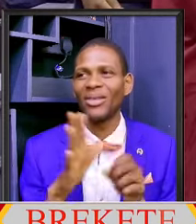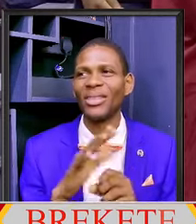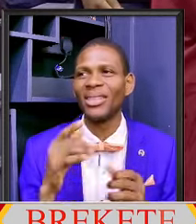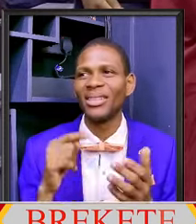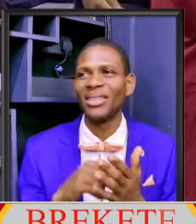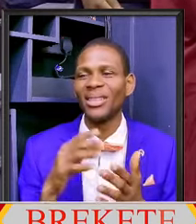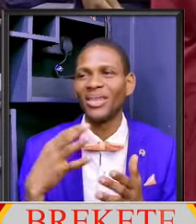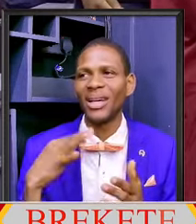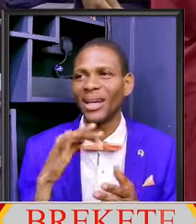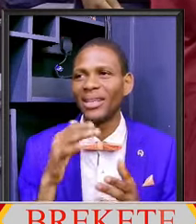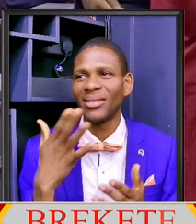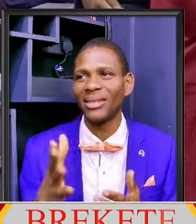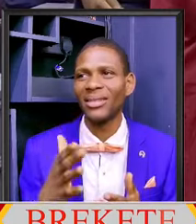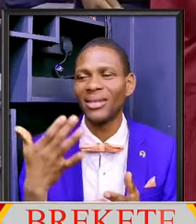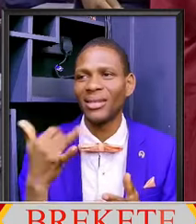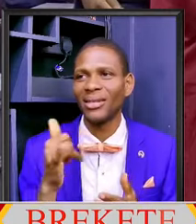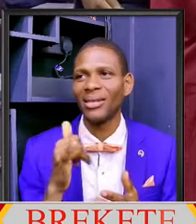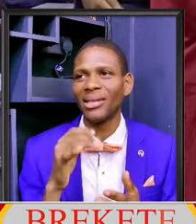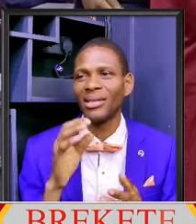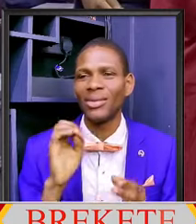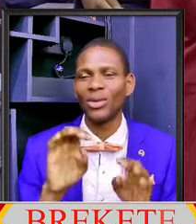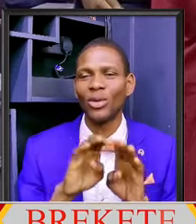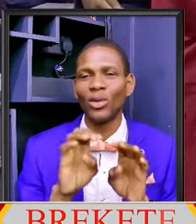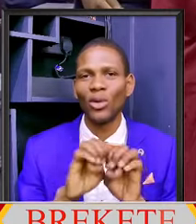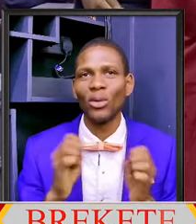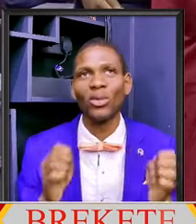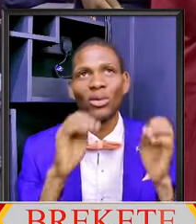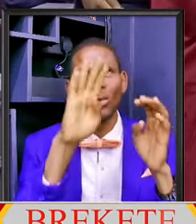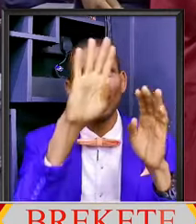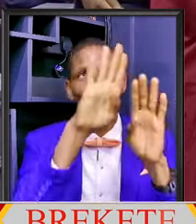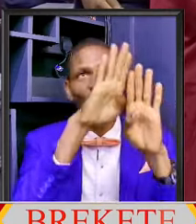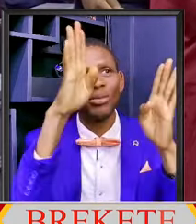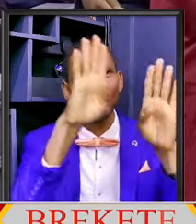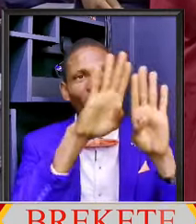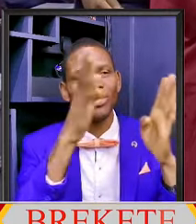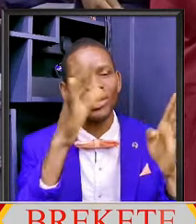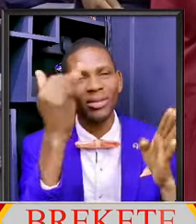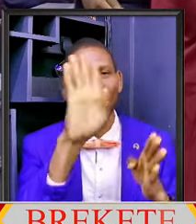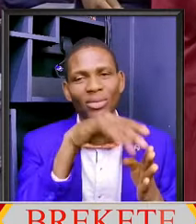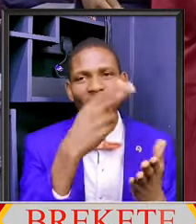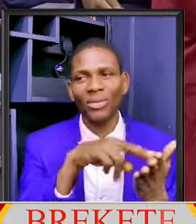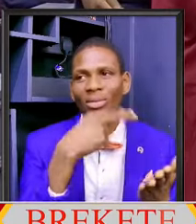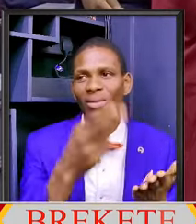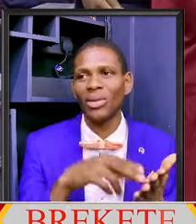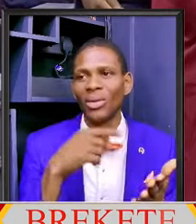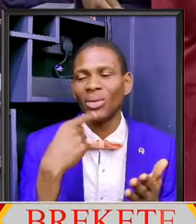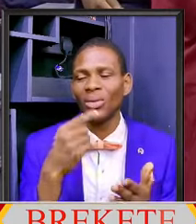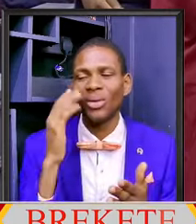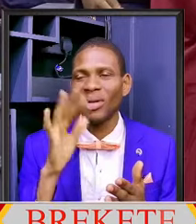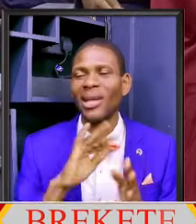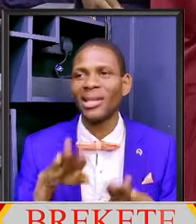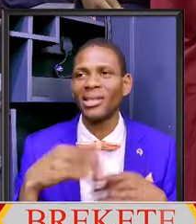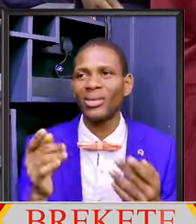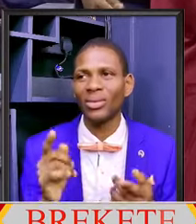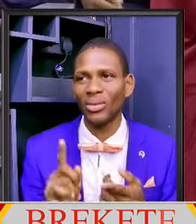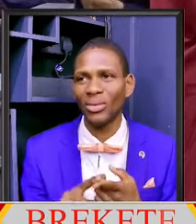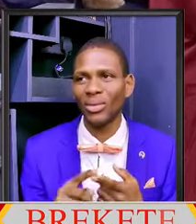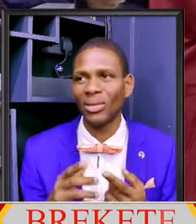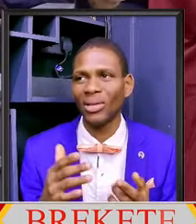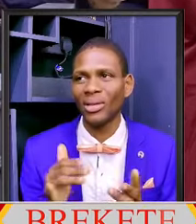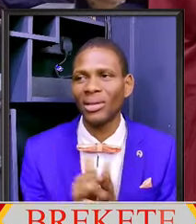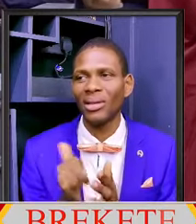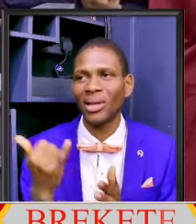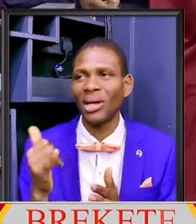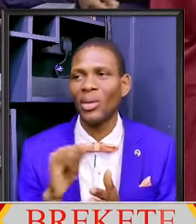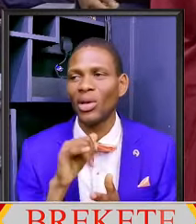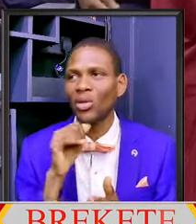clothes are just there. My children, if they're open wardrobe, they will be falling. We are not wearing them. I just feel who I will give these clothes that they will not